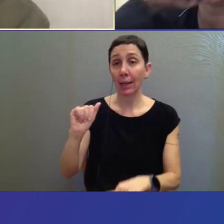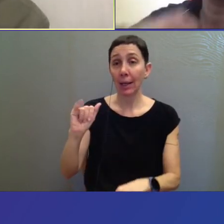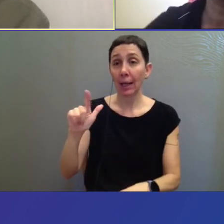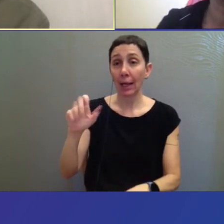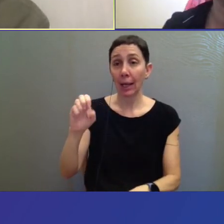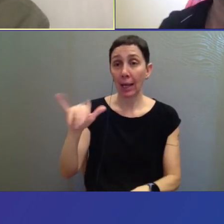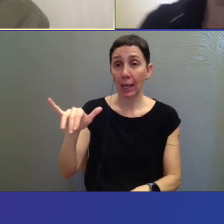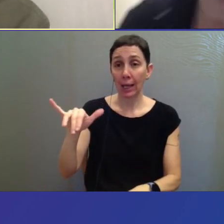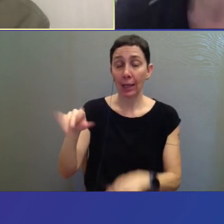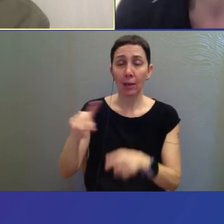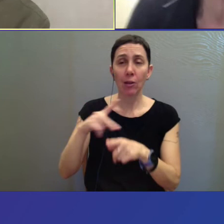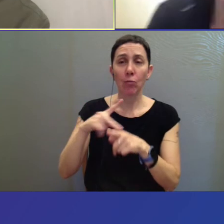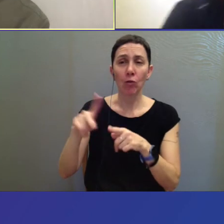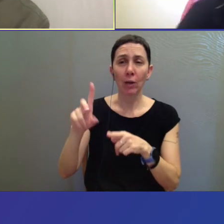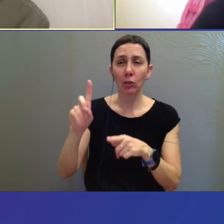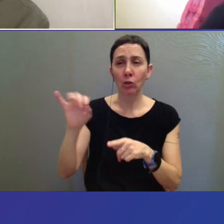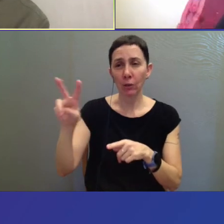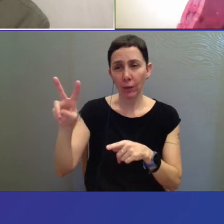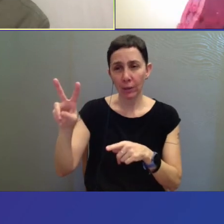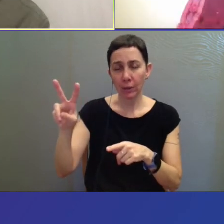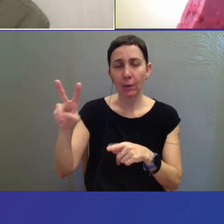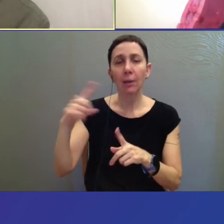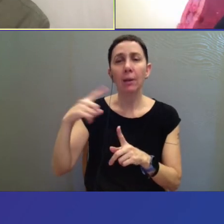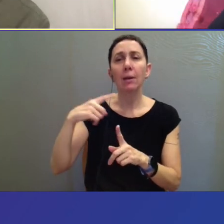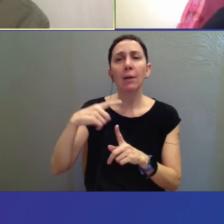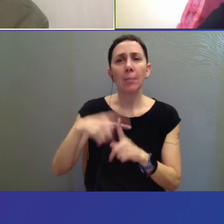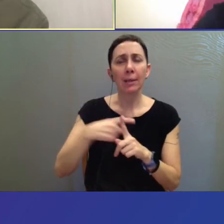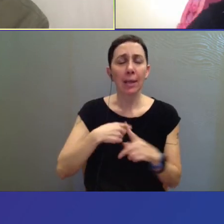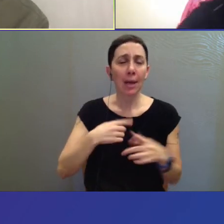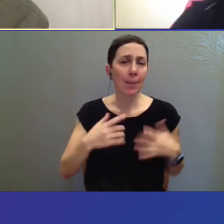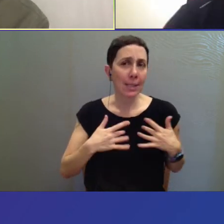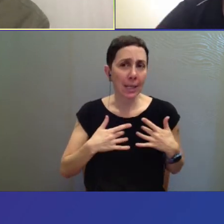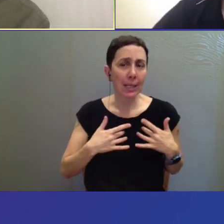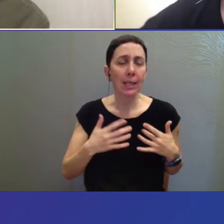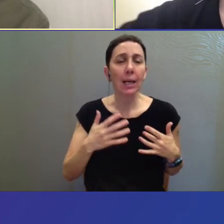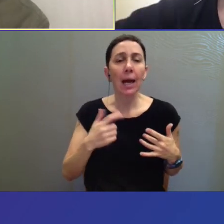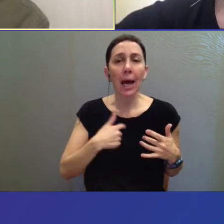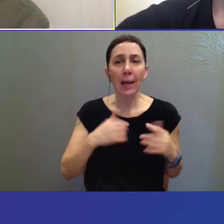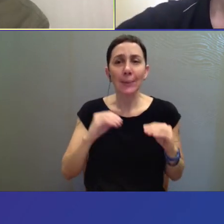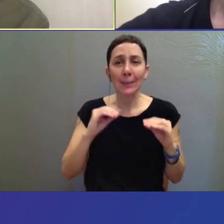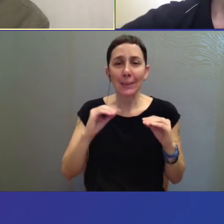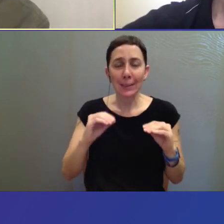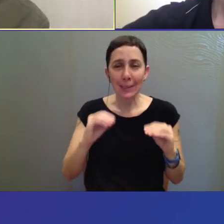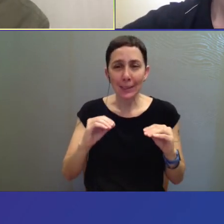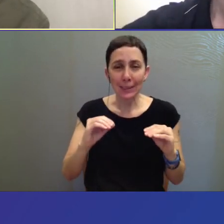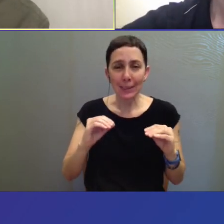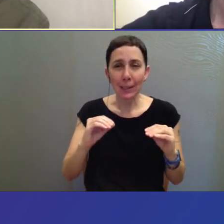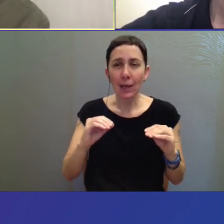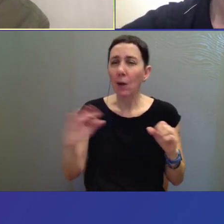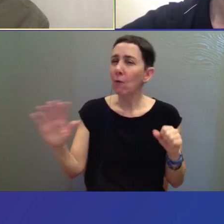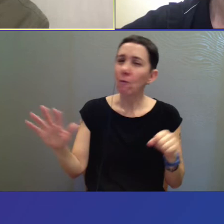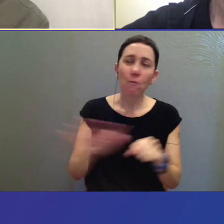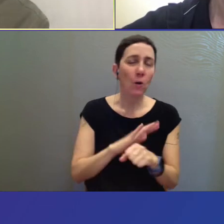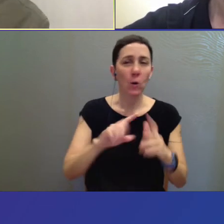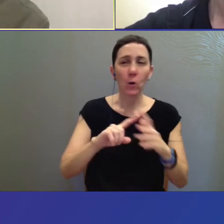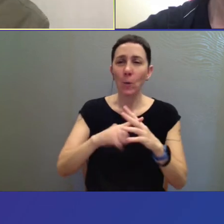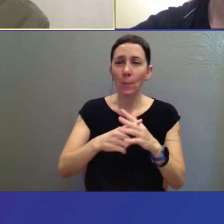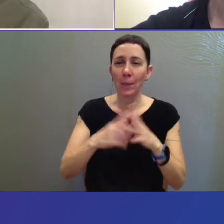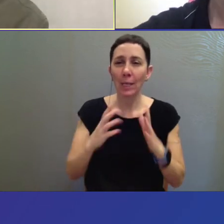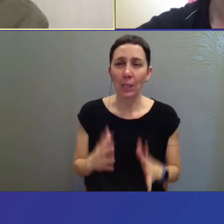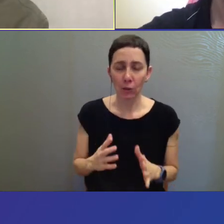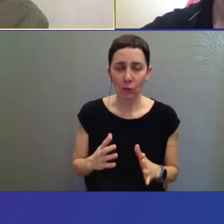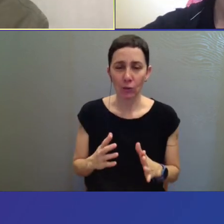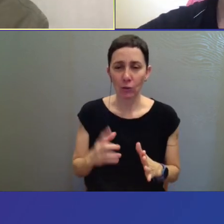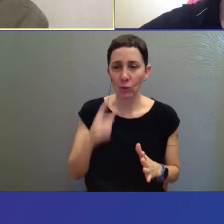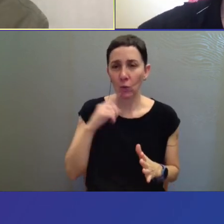in the professional division, but I'm also excited about the fact that I'm teaching absolute beginners in ballet.